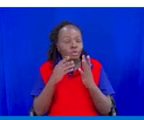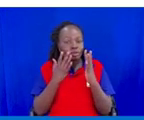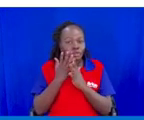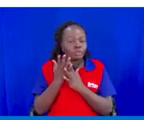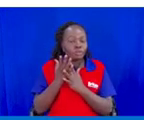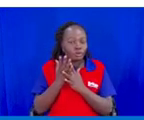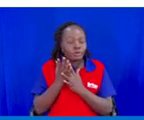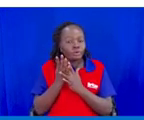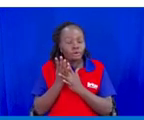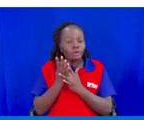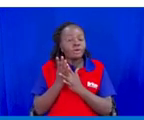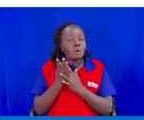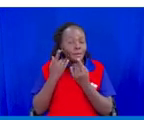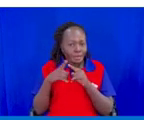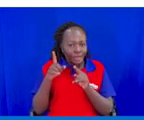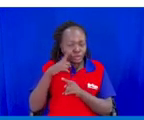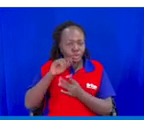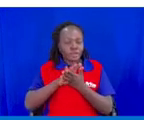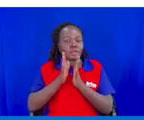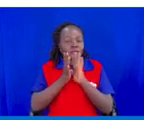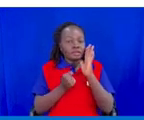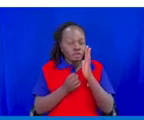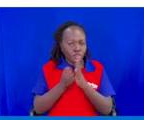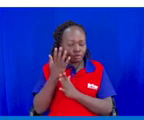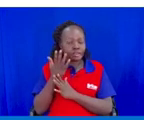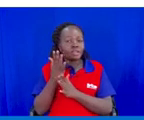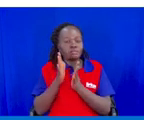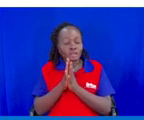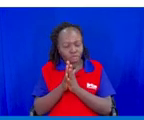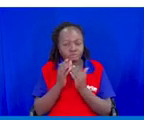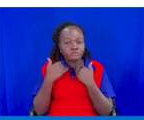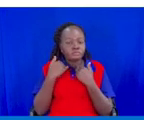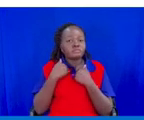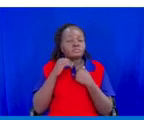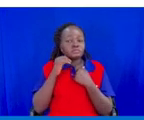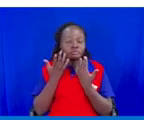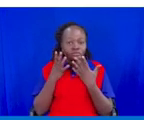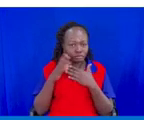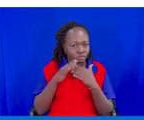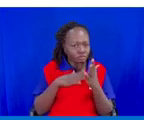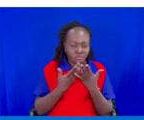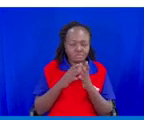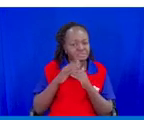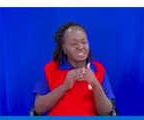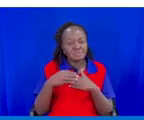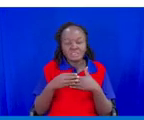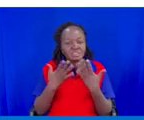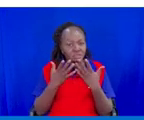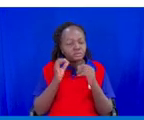curve. But we've been innovative and creative enough to look at opportunities available, especially in bond trading.